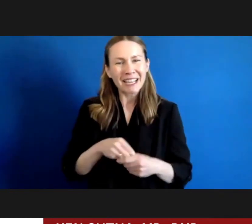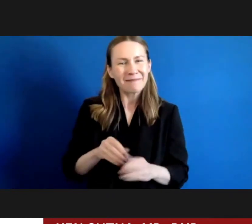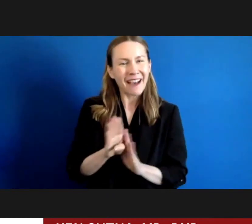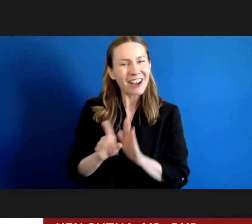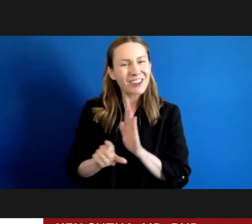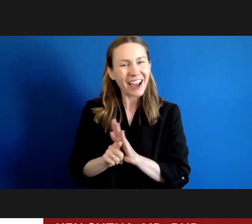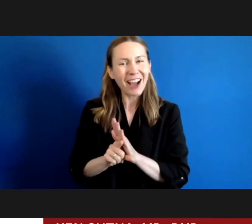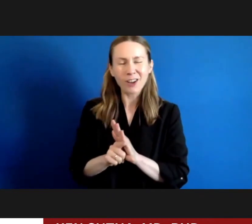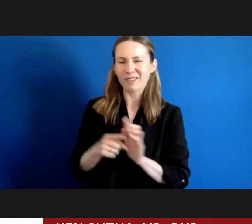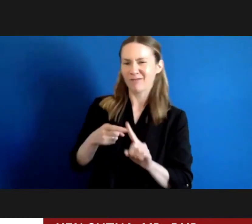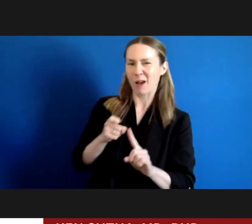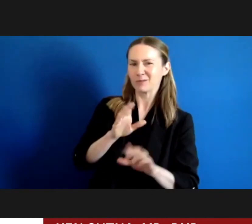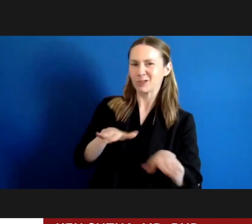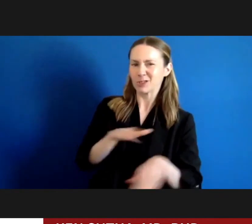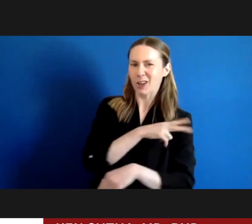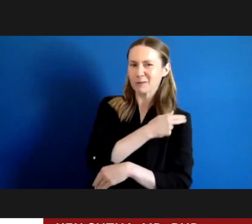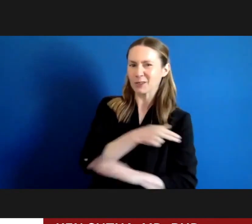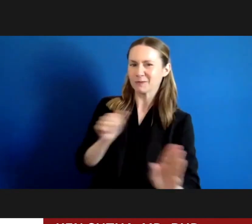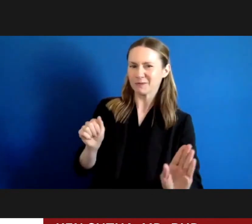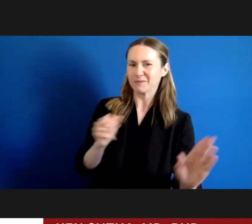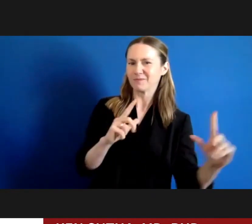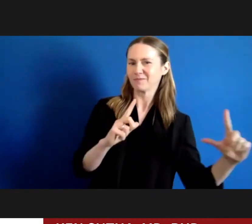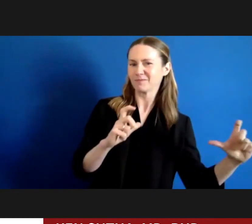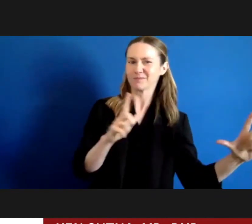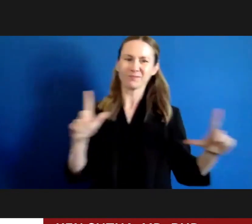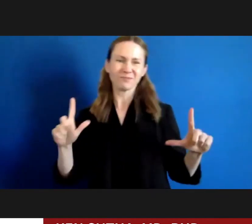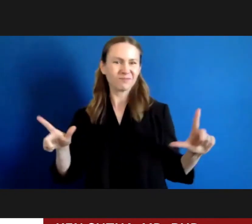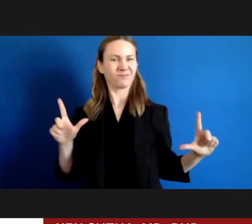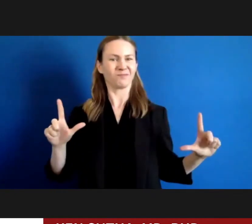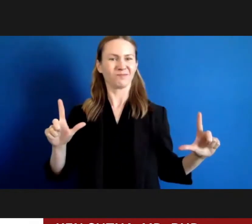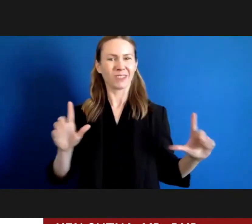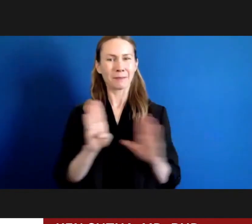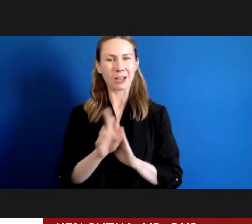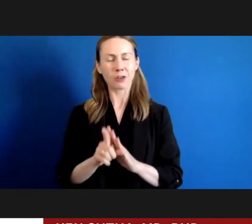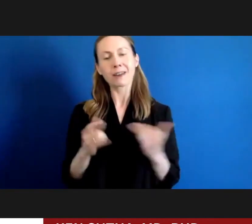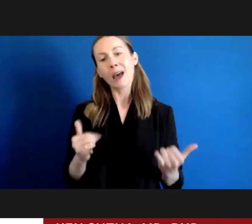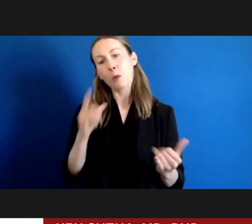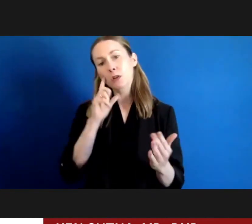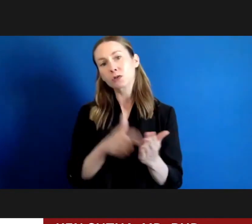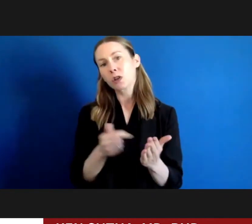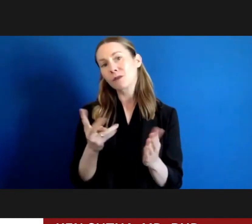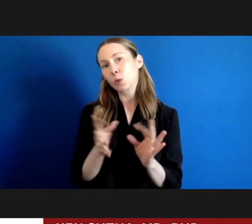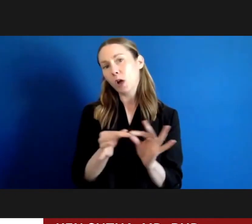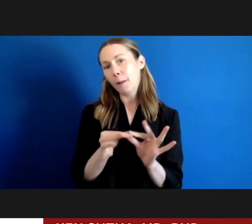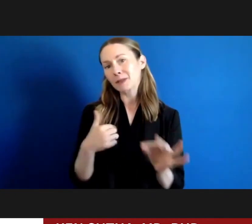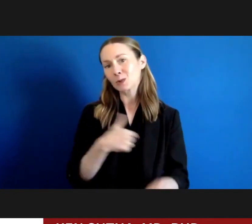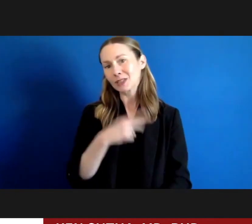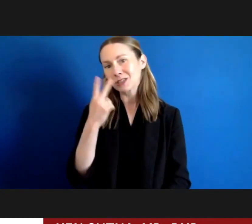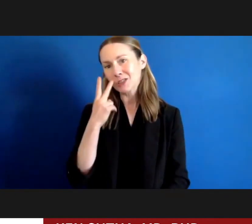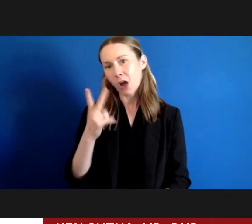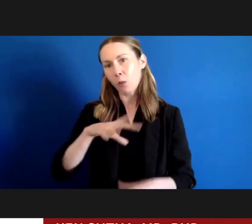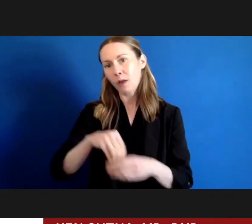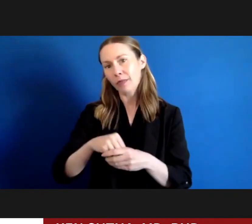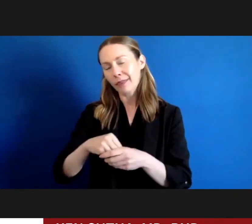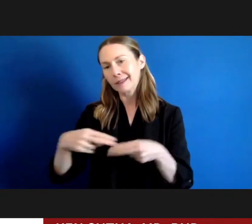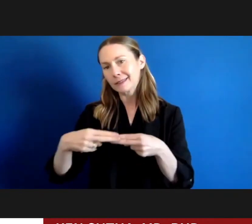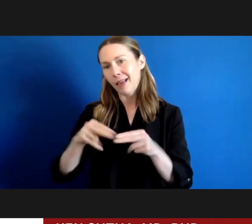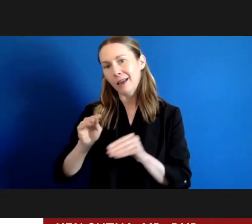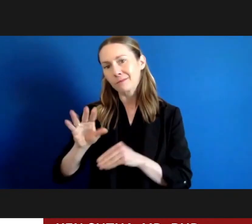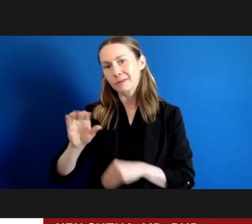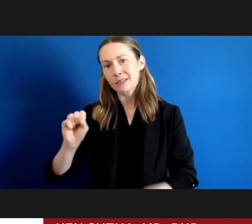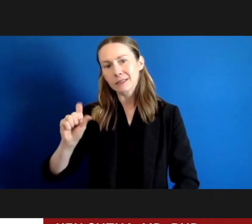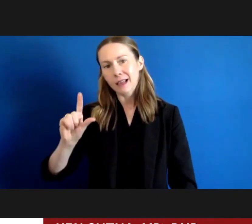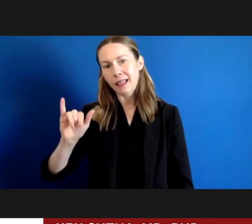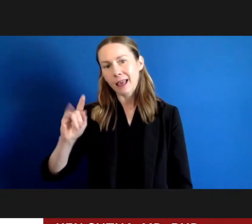background. Before we get started, I wanted to take a quick moment to acknowledge some comments that we saw on the Slido during our last